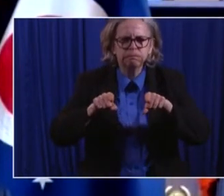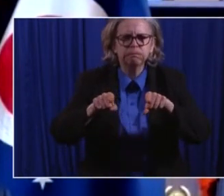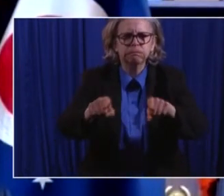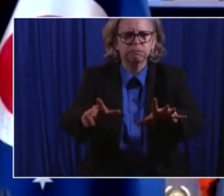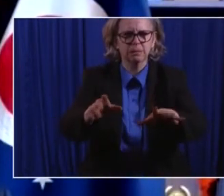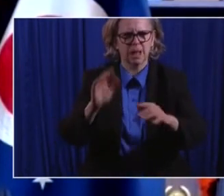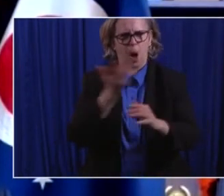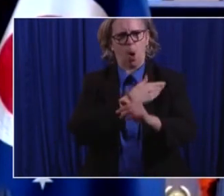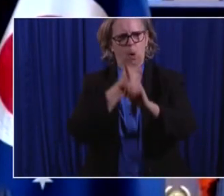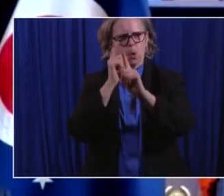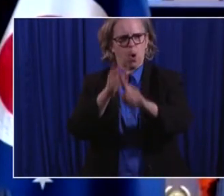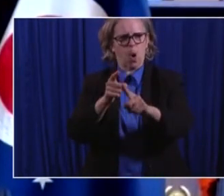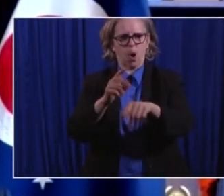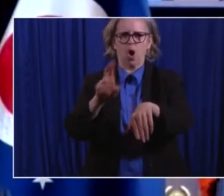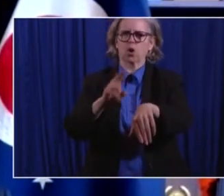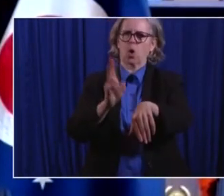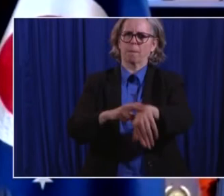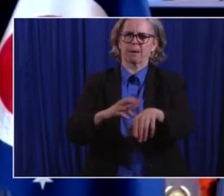back to normal.